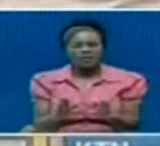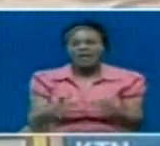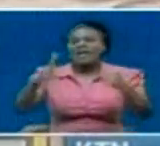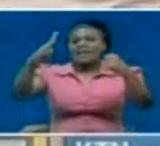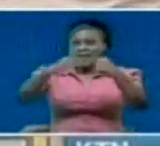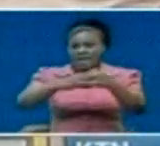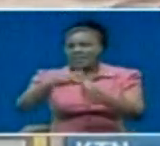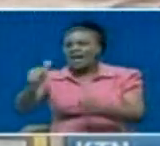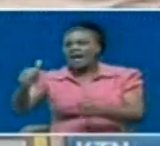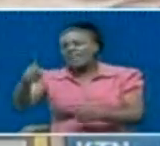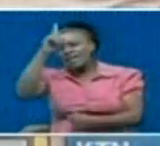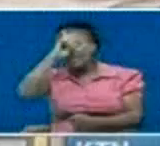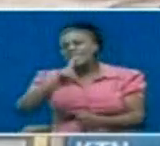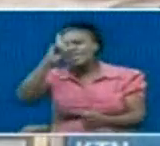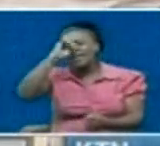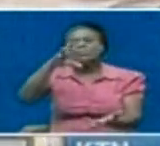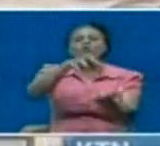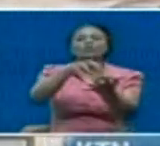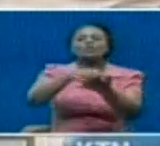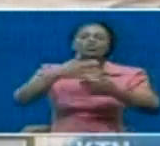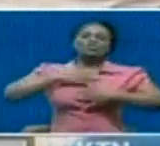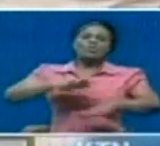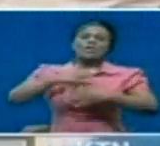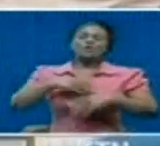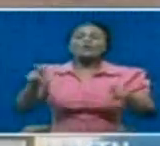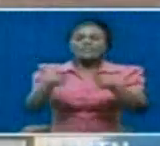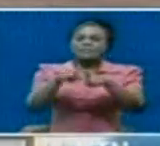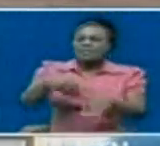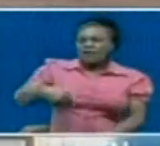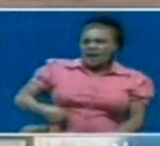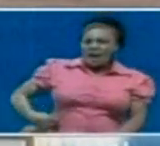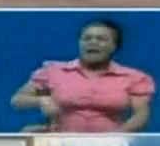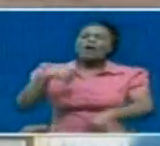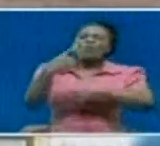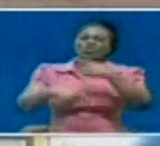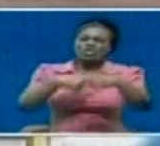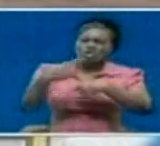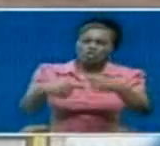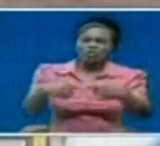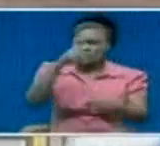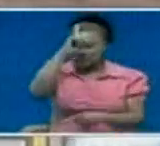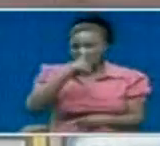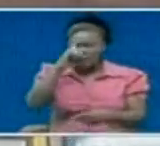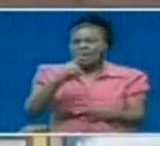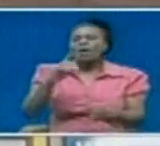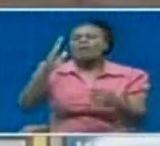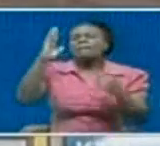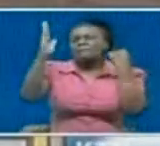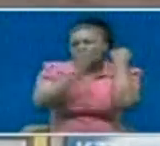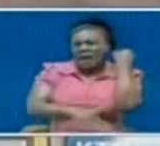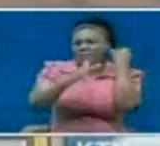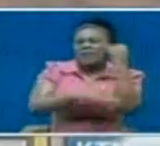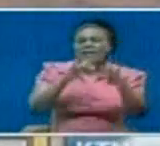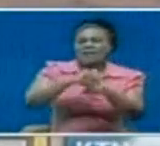Nine others remain in critical condition in Samburu County as the hunger pangs continue to bite. The worst affected areas being